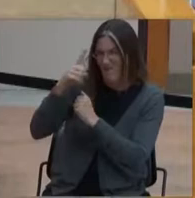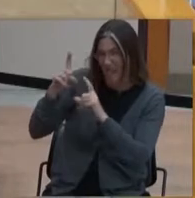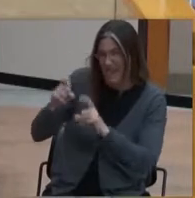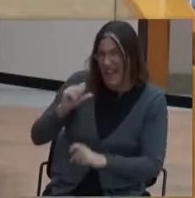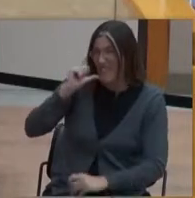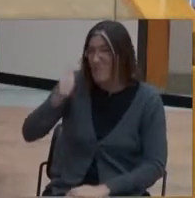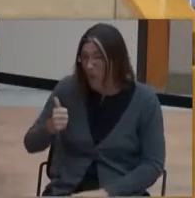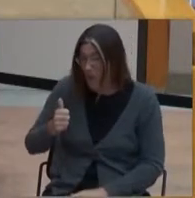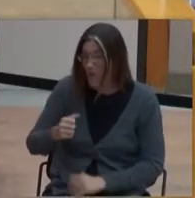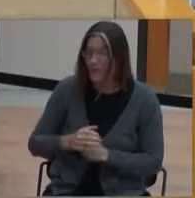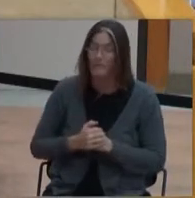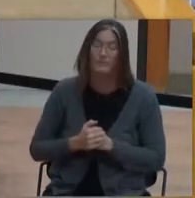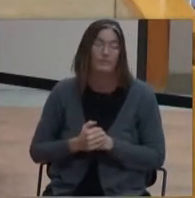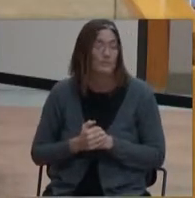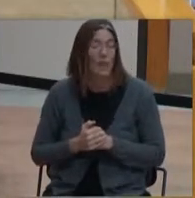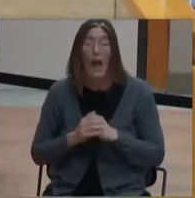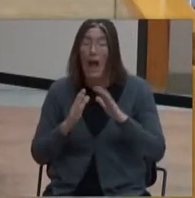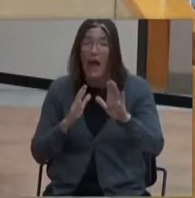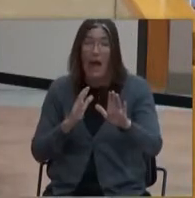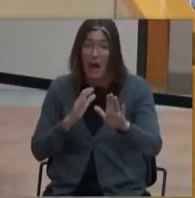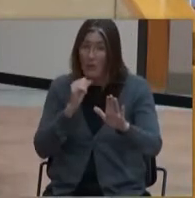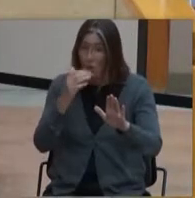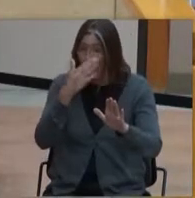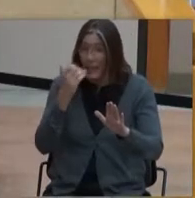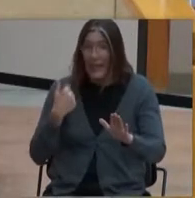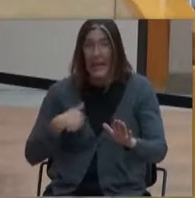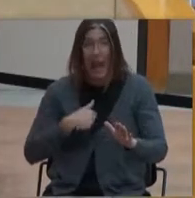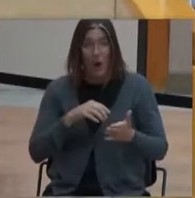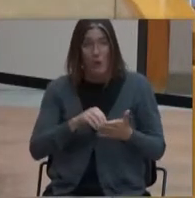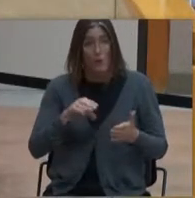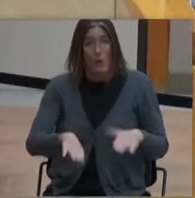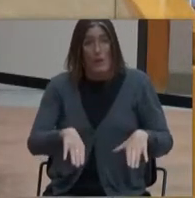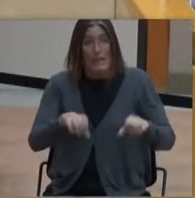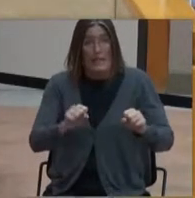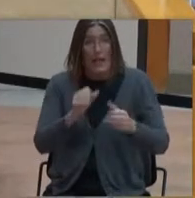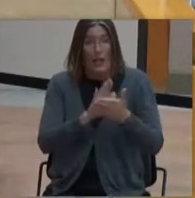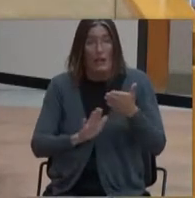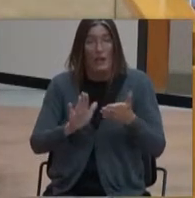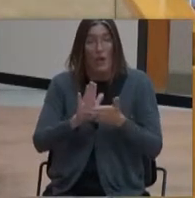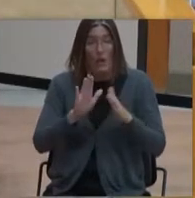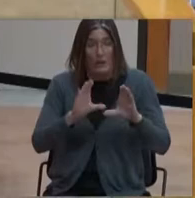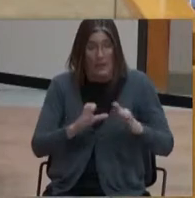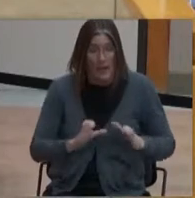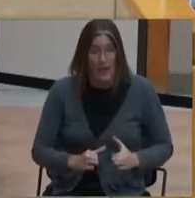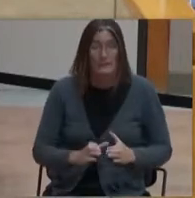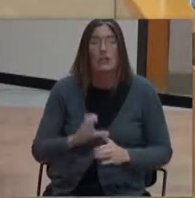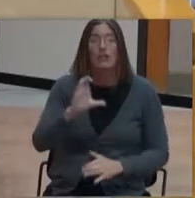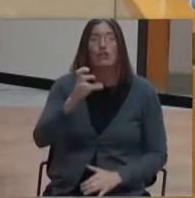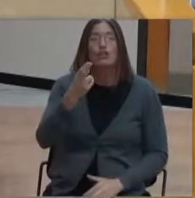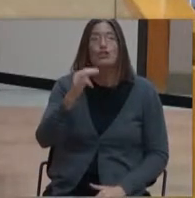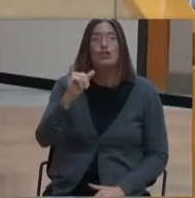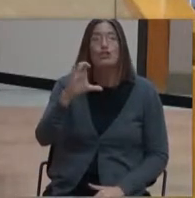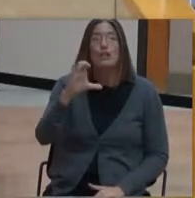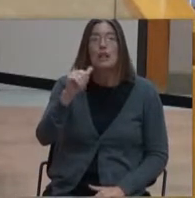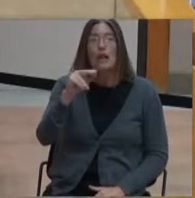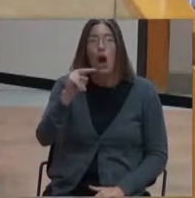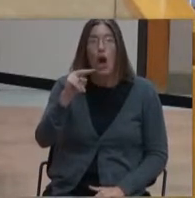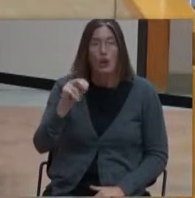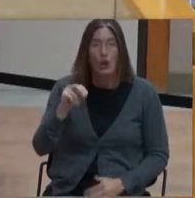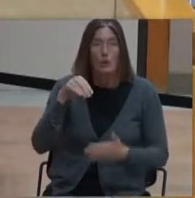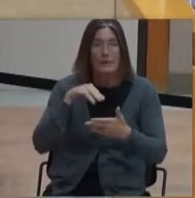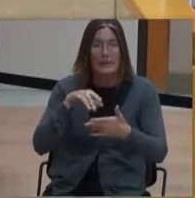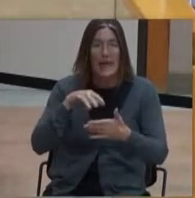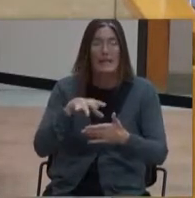forget that our students are taking college classes. Some of them are taking Chicano Studies at the Advanced Learning Academy, and our juniors are